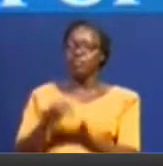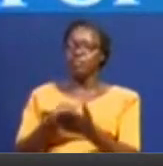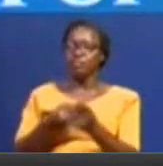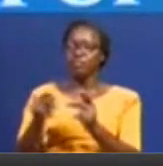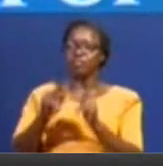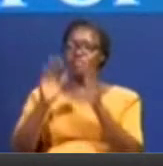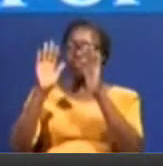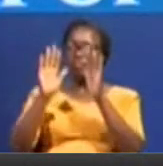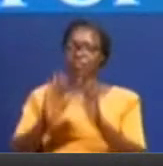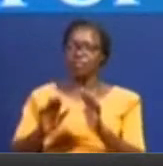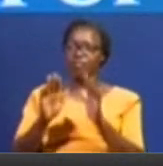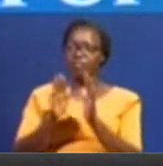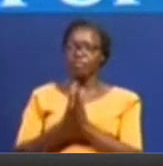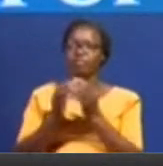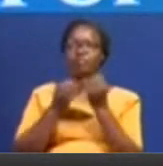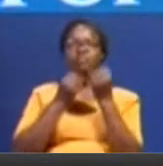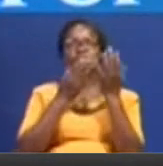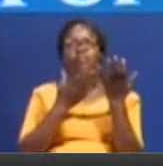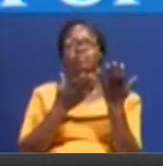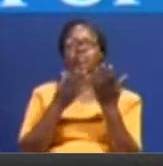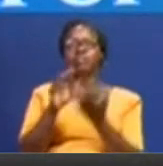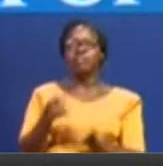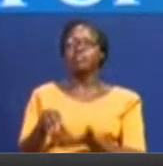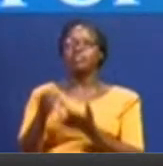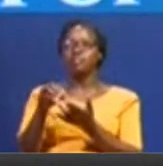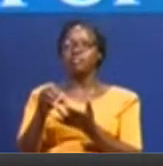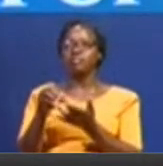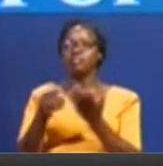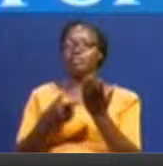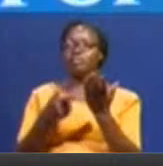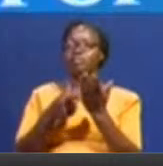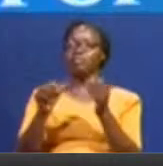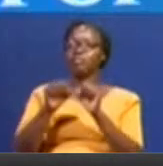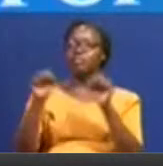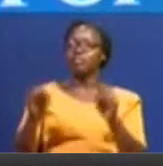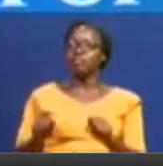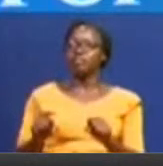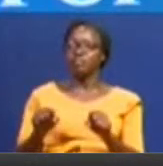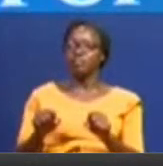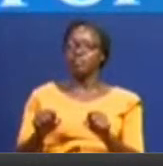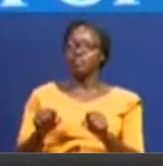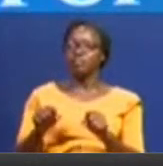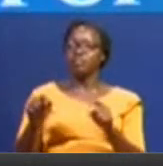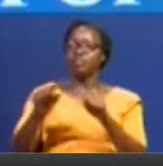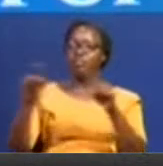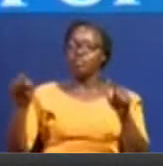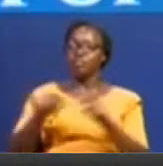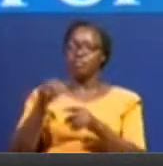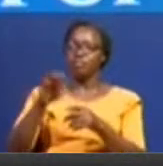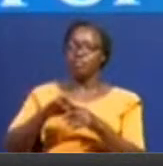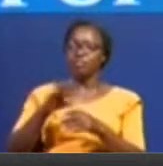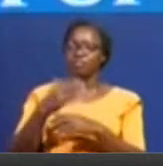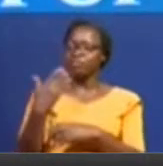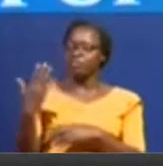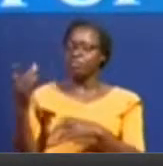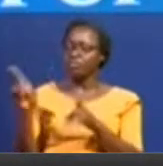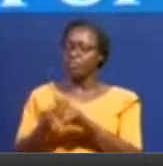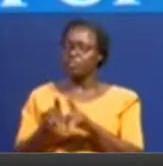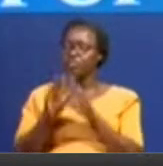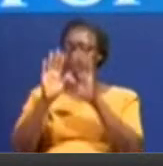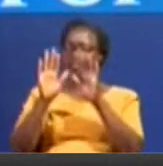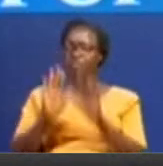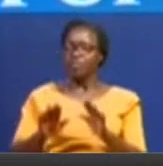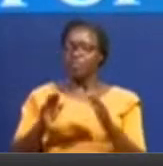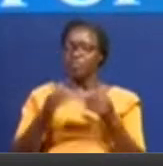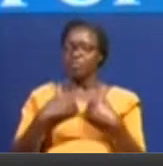key is the issue of procurement, and especially of the digital system, the ballot boxes and the ballot papers. It is important